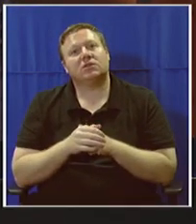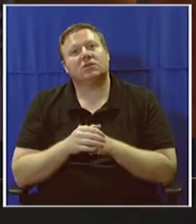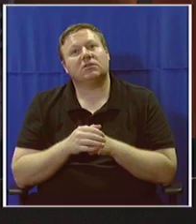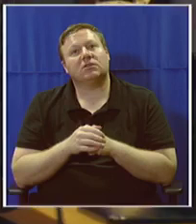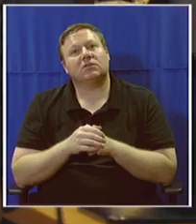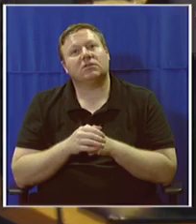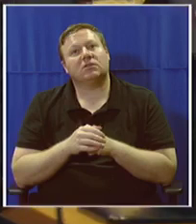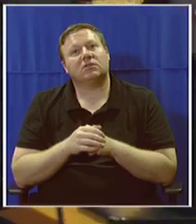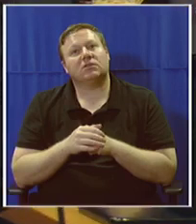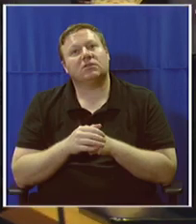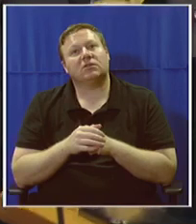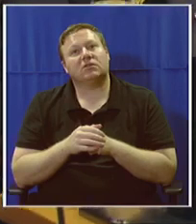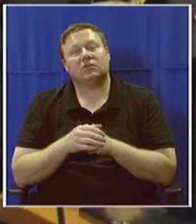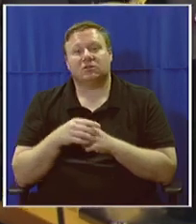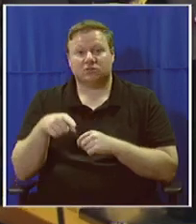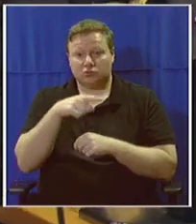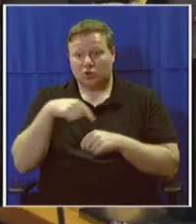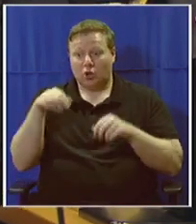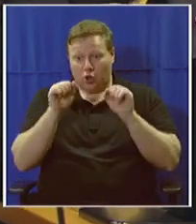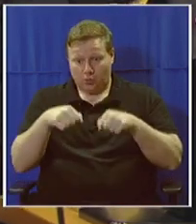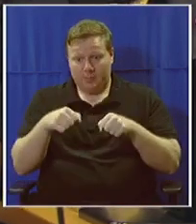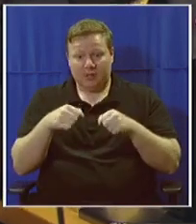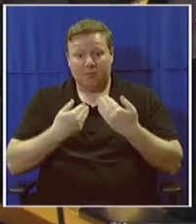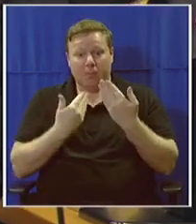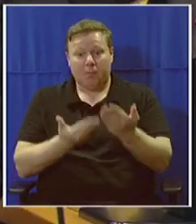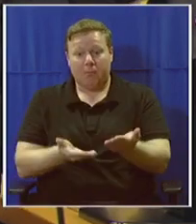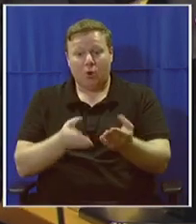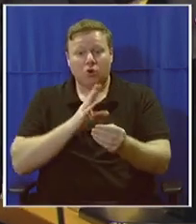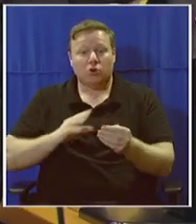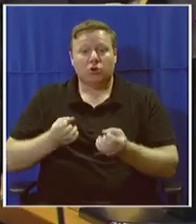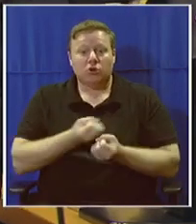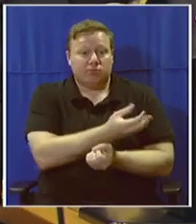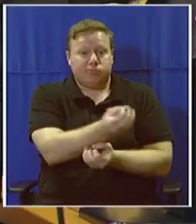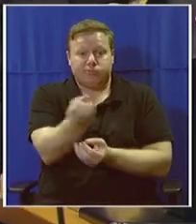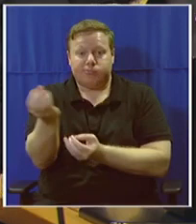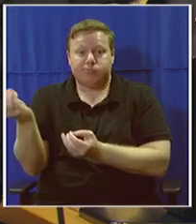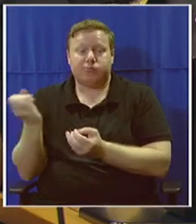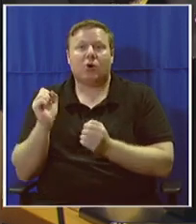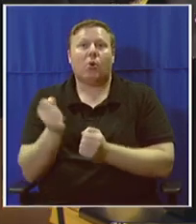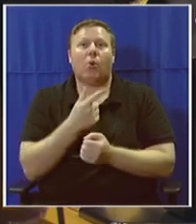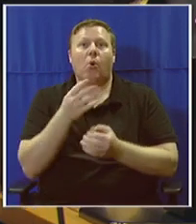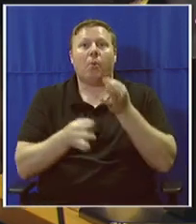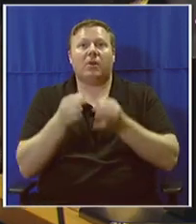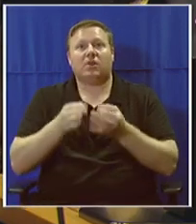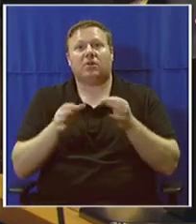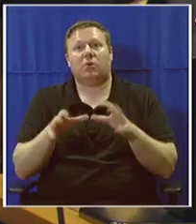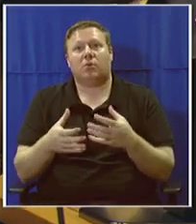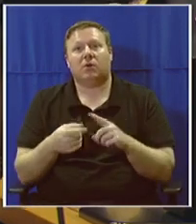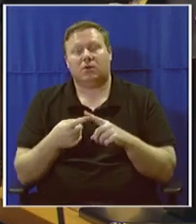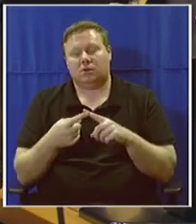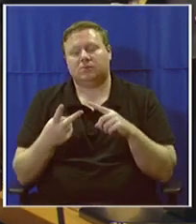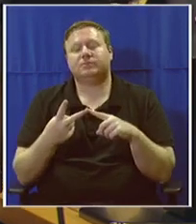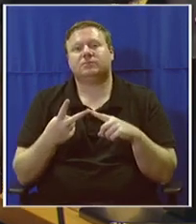Honourable member, you are allowed. The agreement is that motions must be circulated to all political parties. And also,